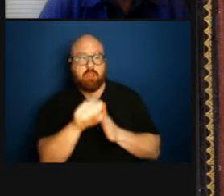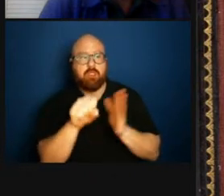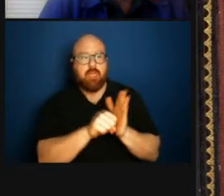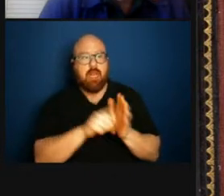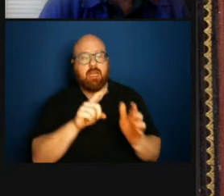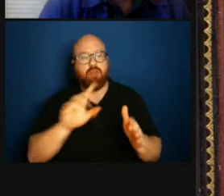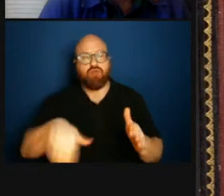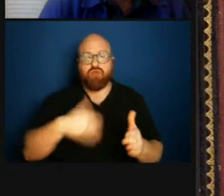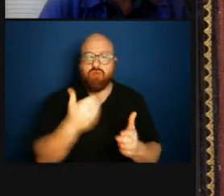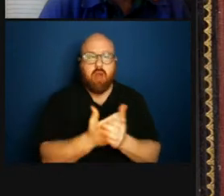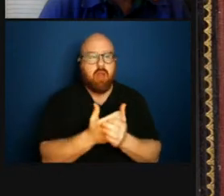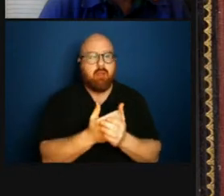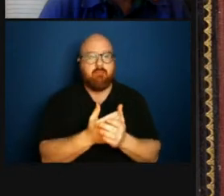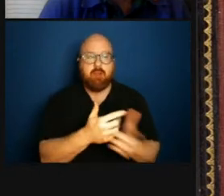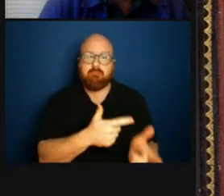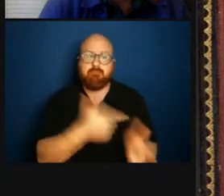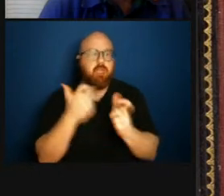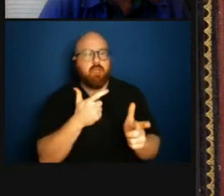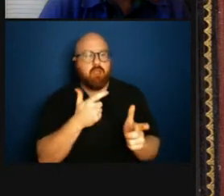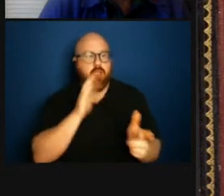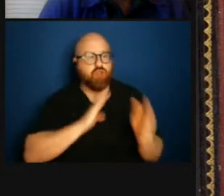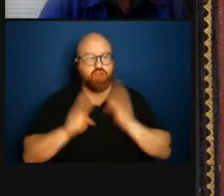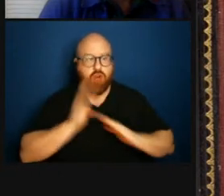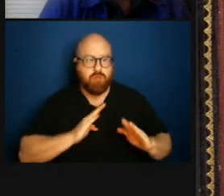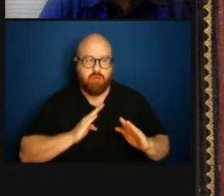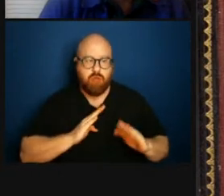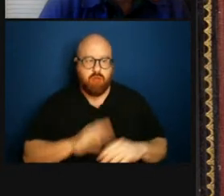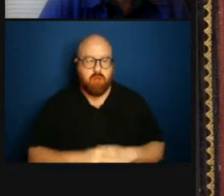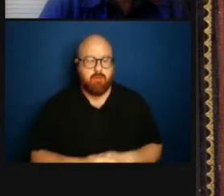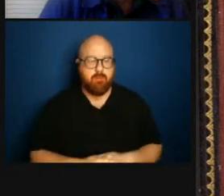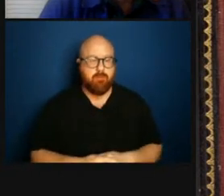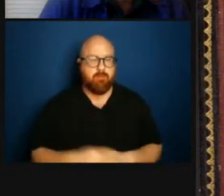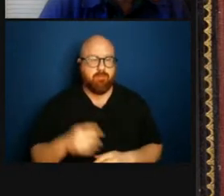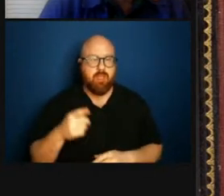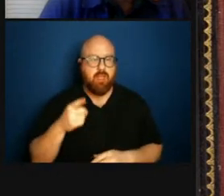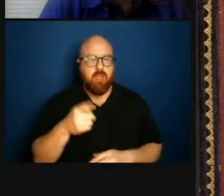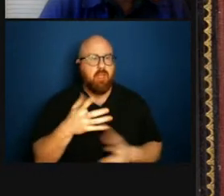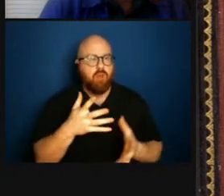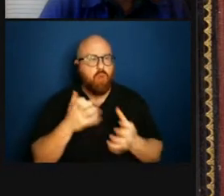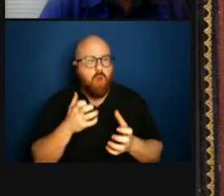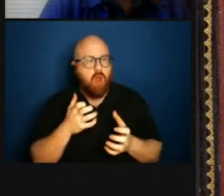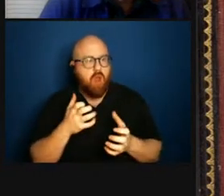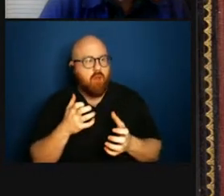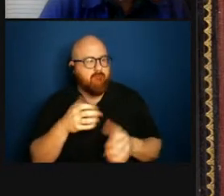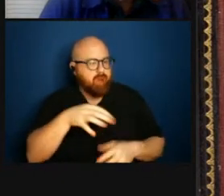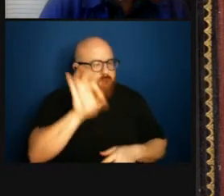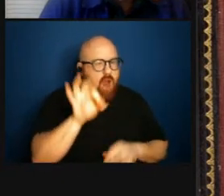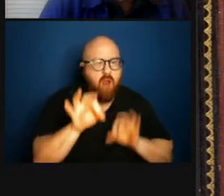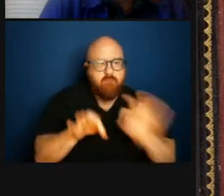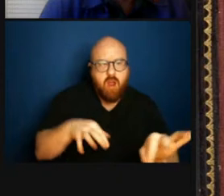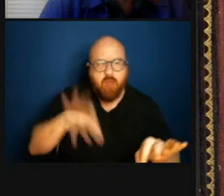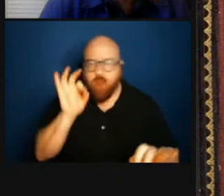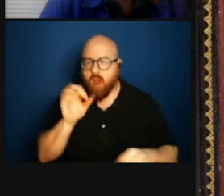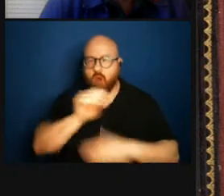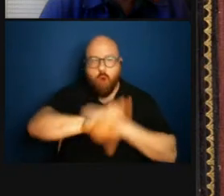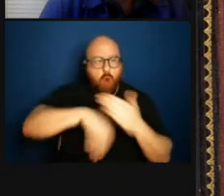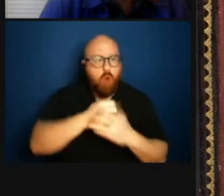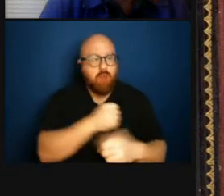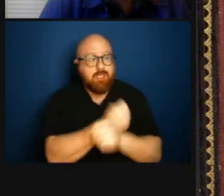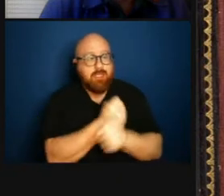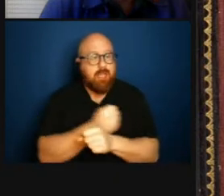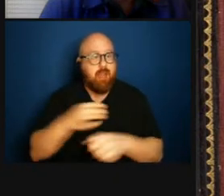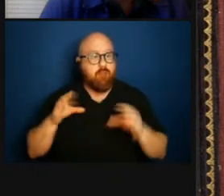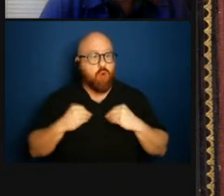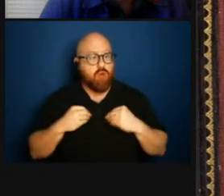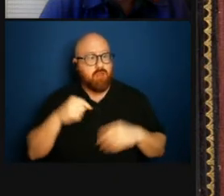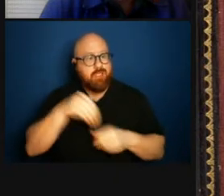He went after slave owners in Baltimore. He was taken to court. He was fined. He wouldn't pay the fine. He was thrown